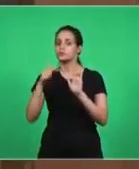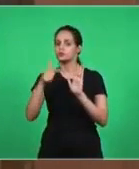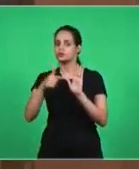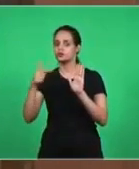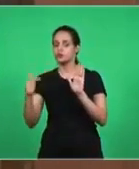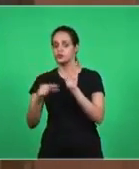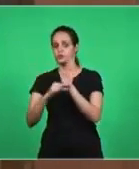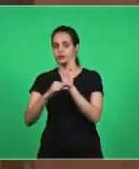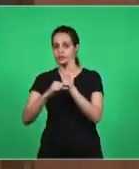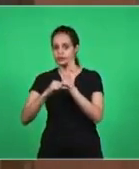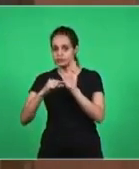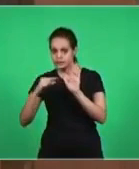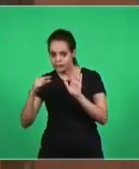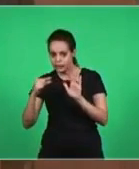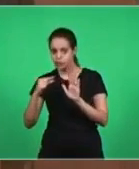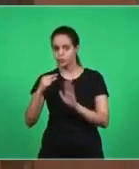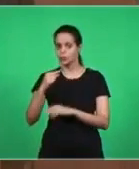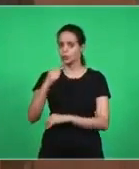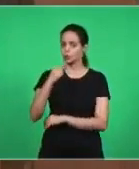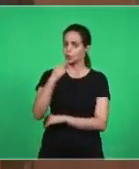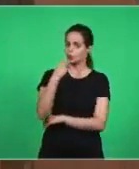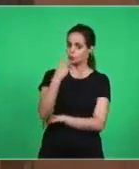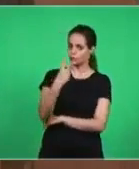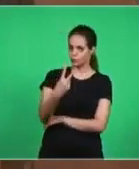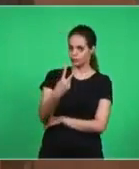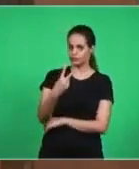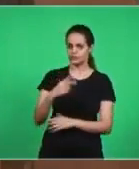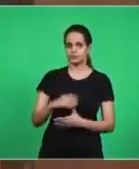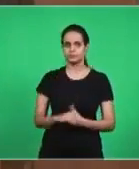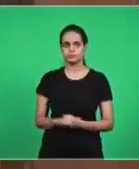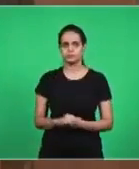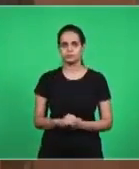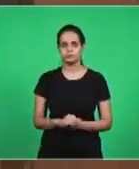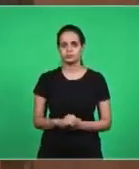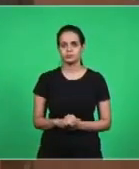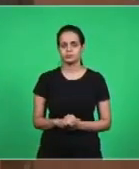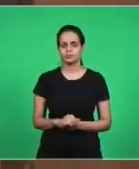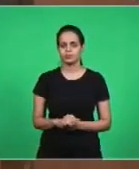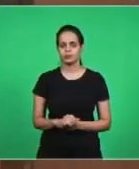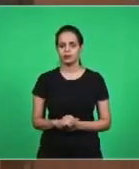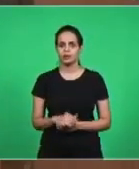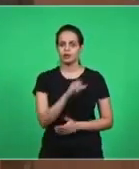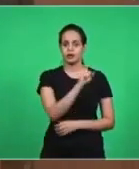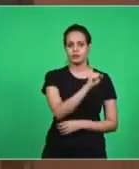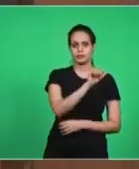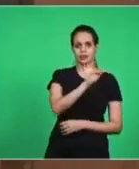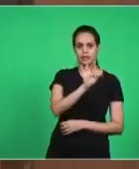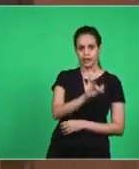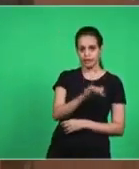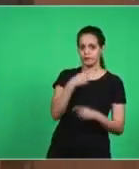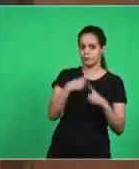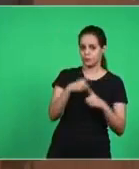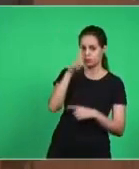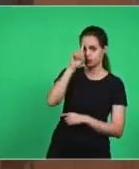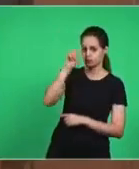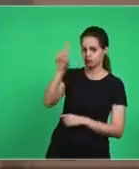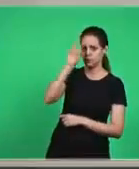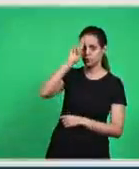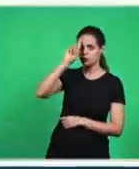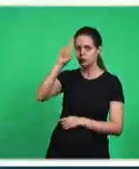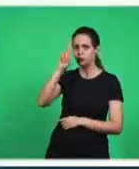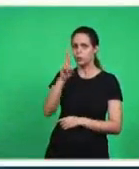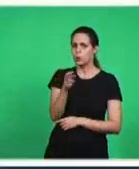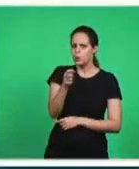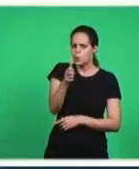2. The brethren are going to see verse 2 of Matthew 22, the correlation that exists